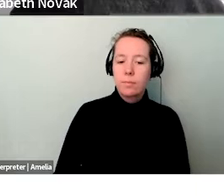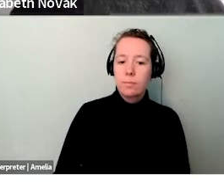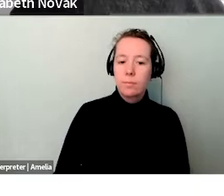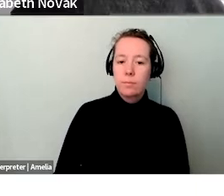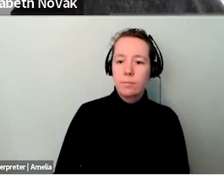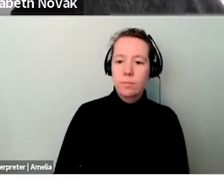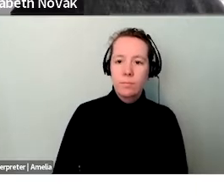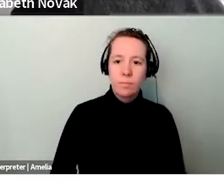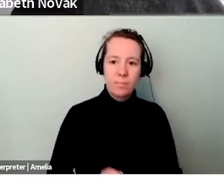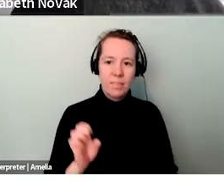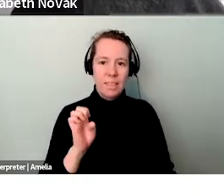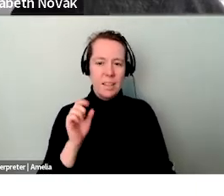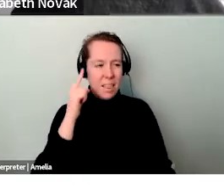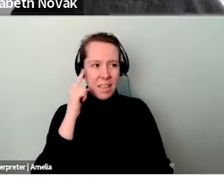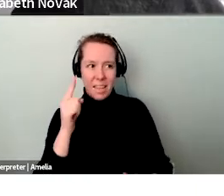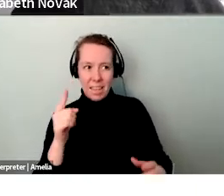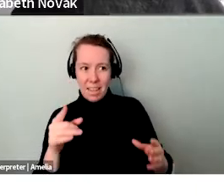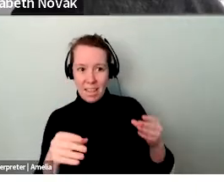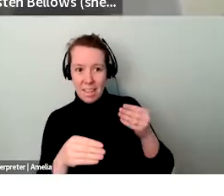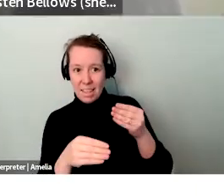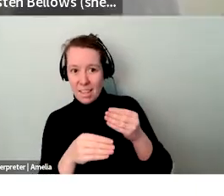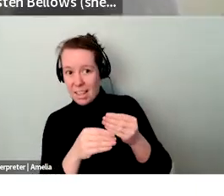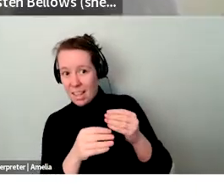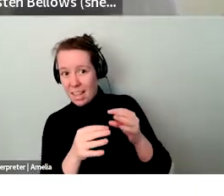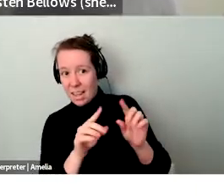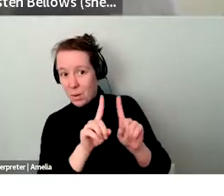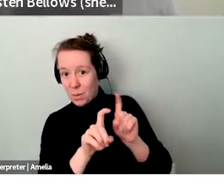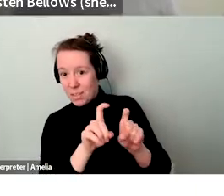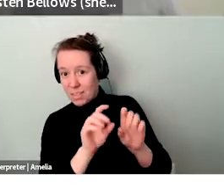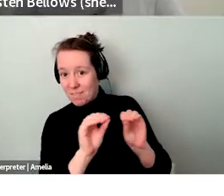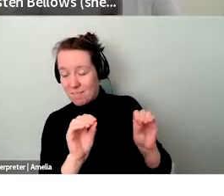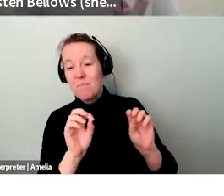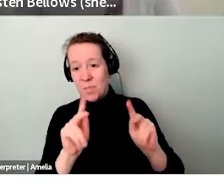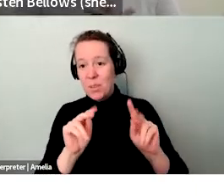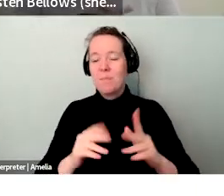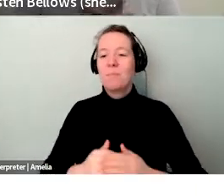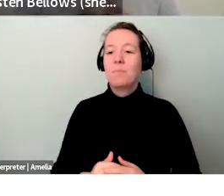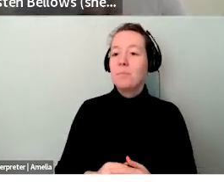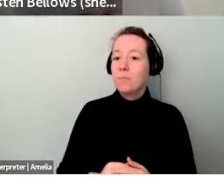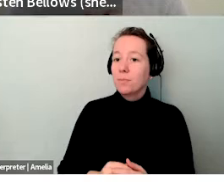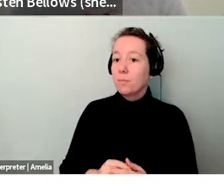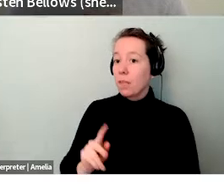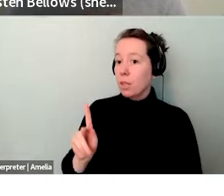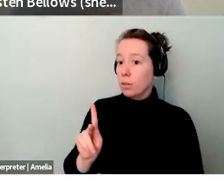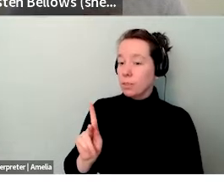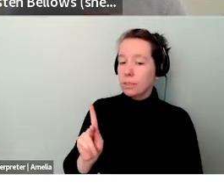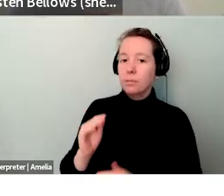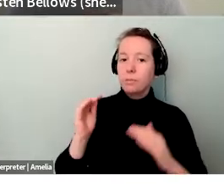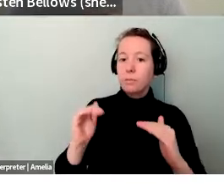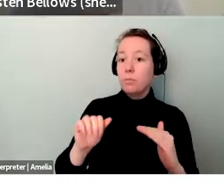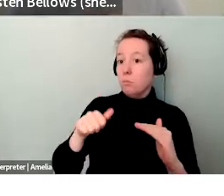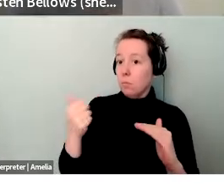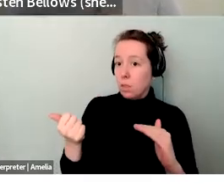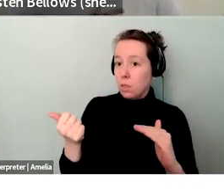I don't think we have any other responses. Okay, so some other benefits that I have, there's a humility